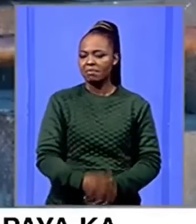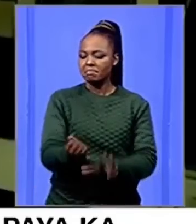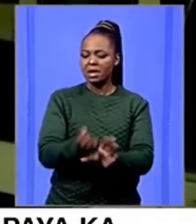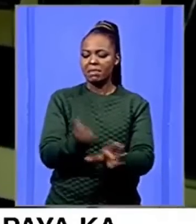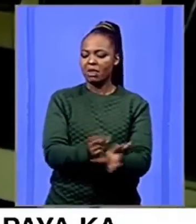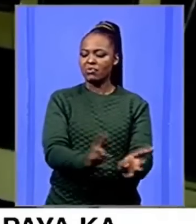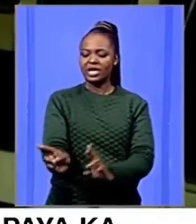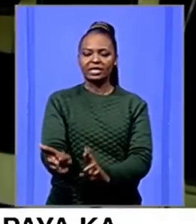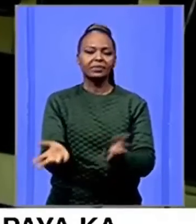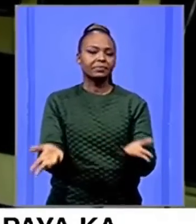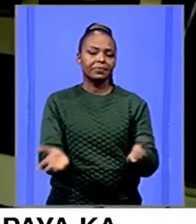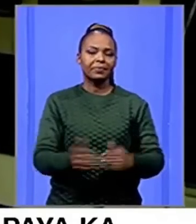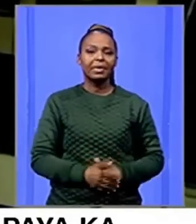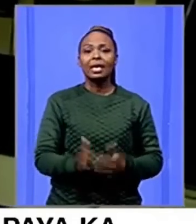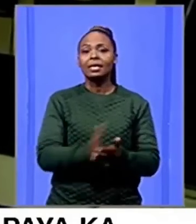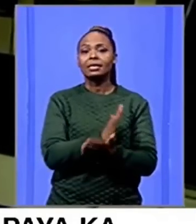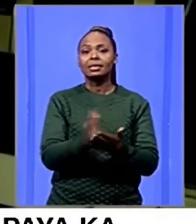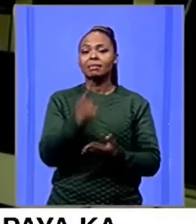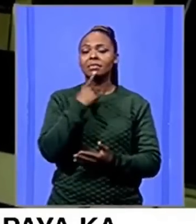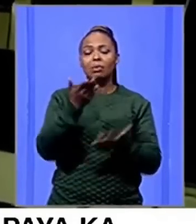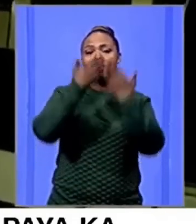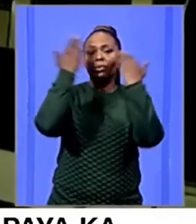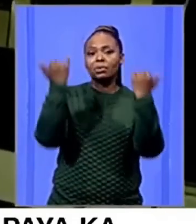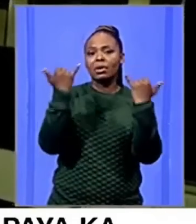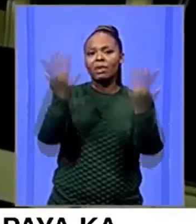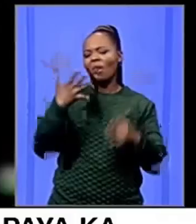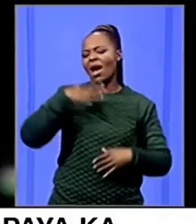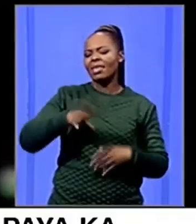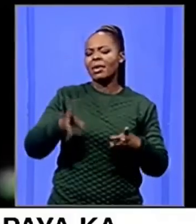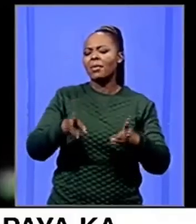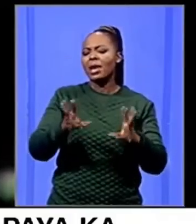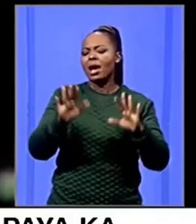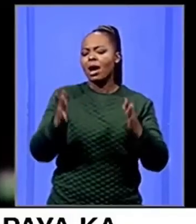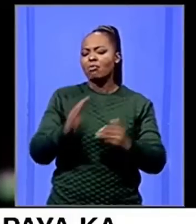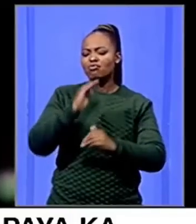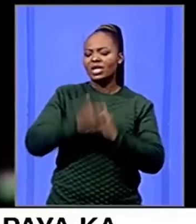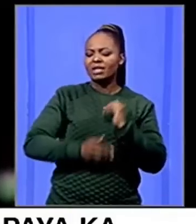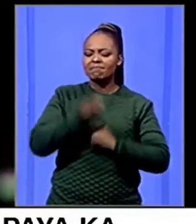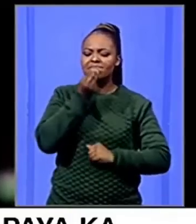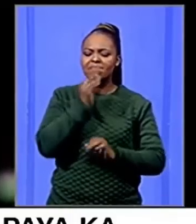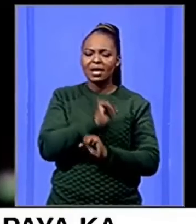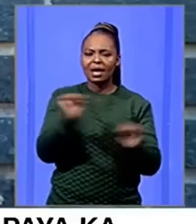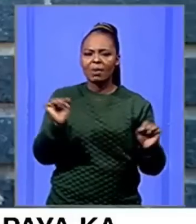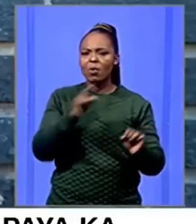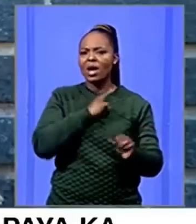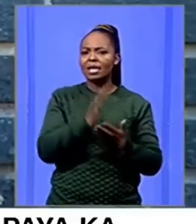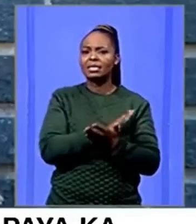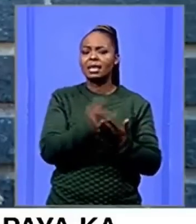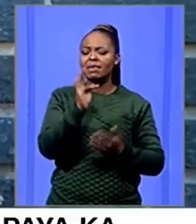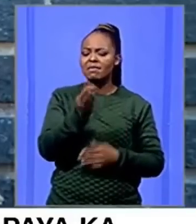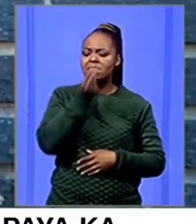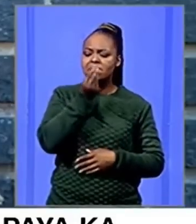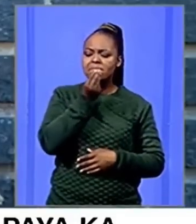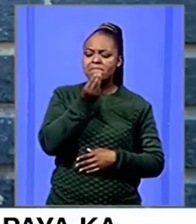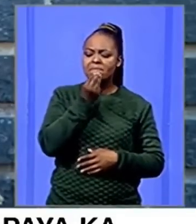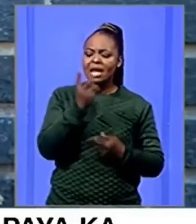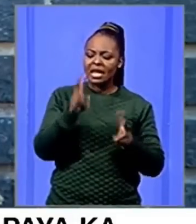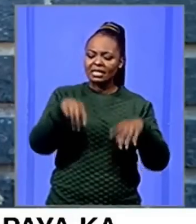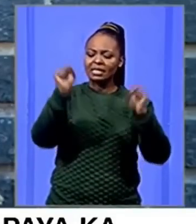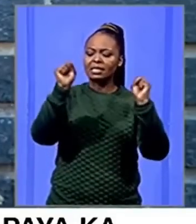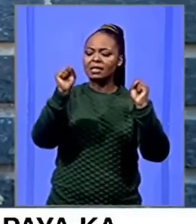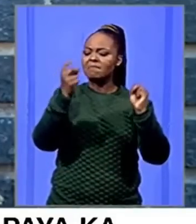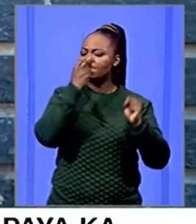day. Bangwe ba buile fa ba ne ba sa itse gore go na le tsela eo ba ka sireletsang dijo tsa bona gore di seke tsa bola. The time is not what